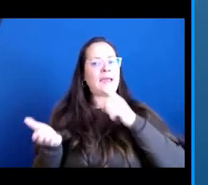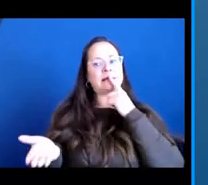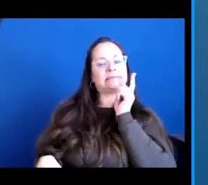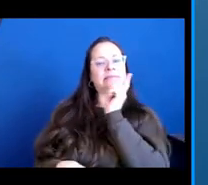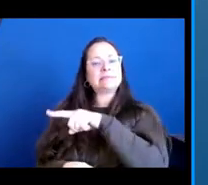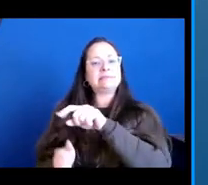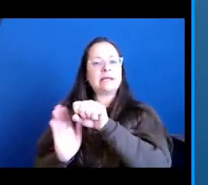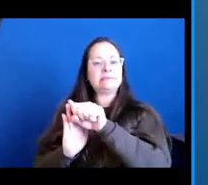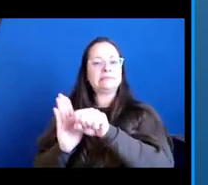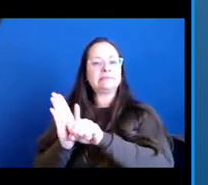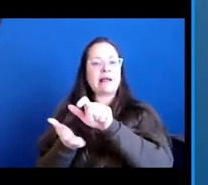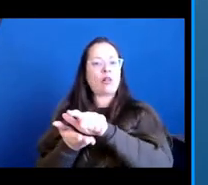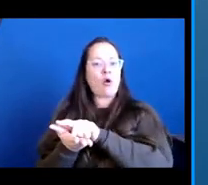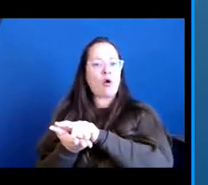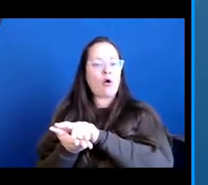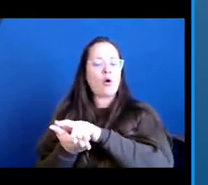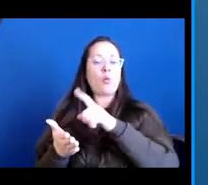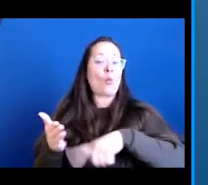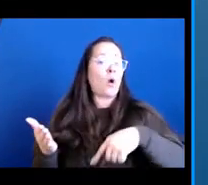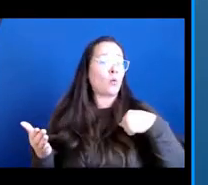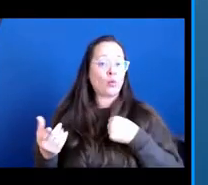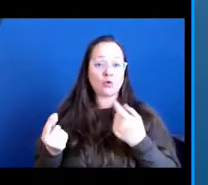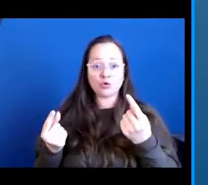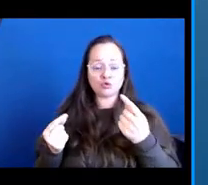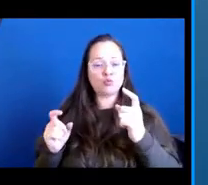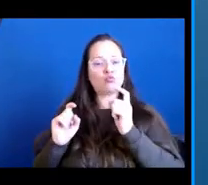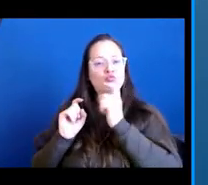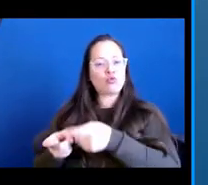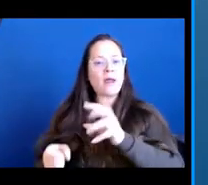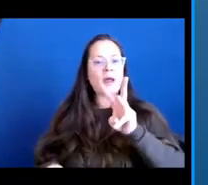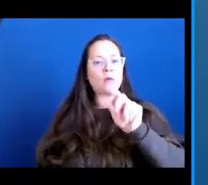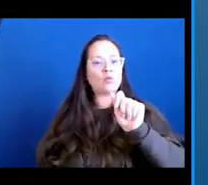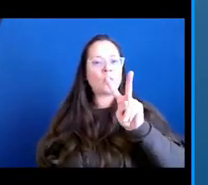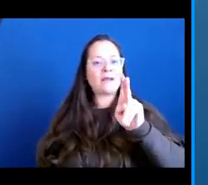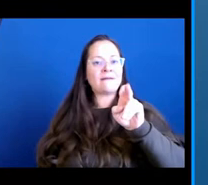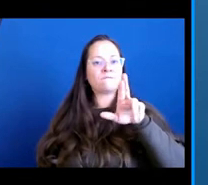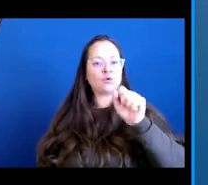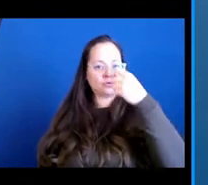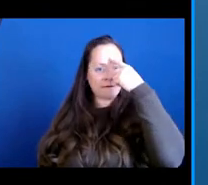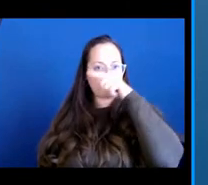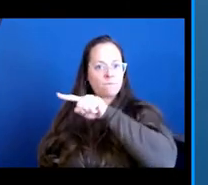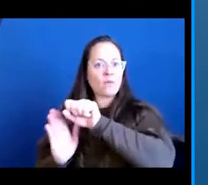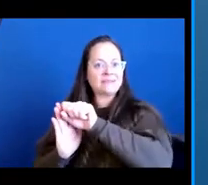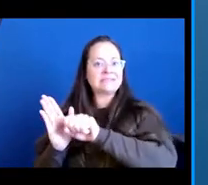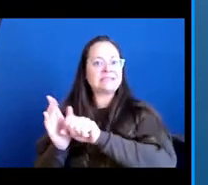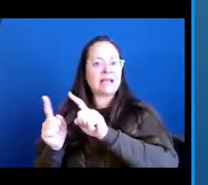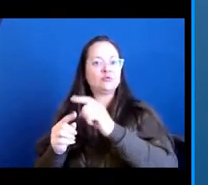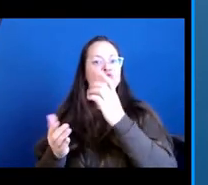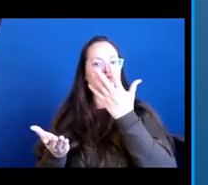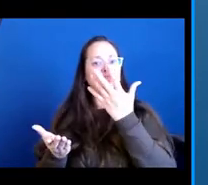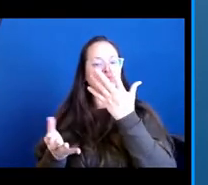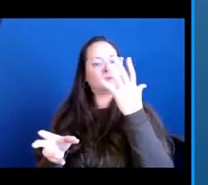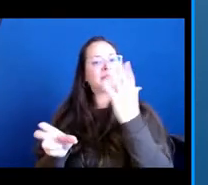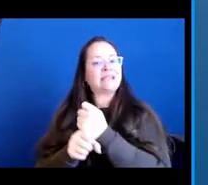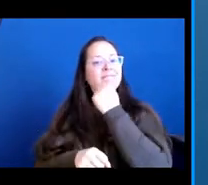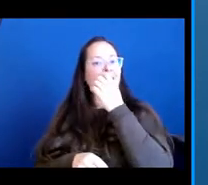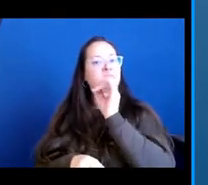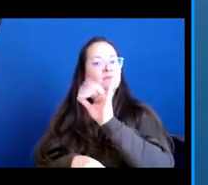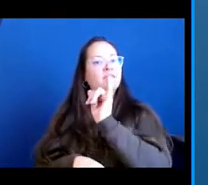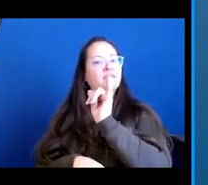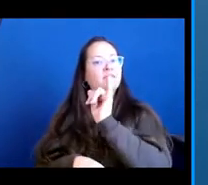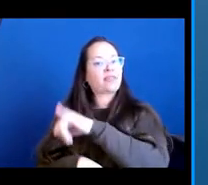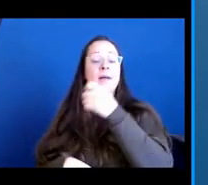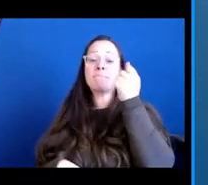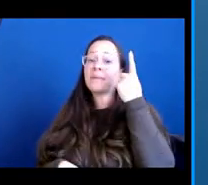is granting waivers uh first that states can take advantage of but some states may need to act in terms of having